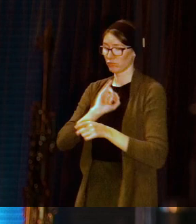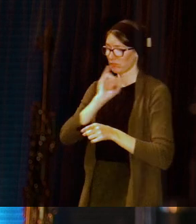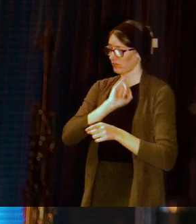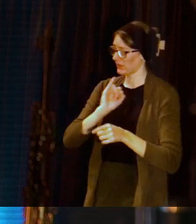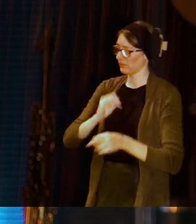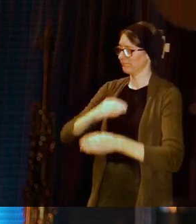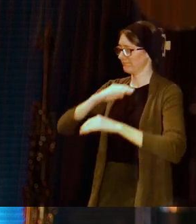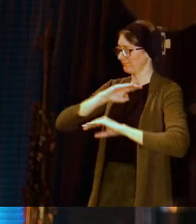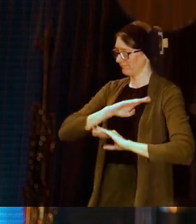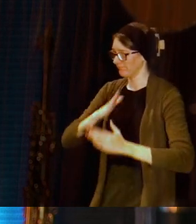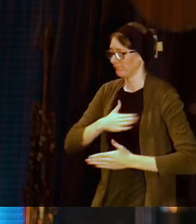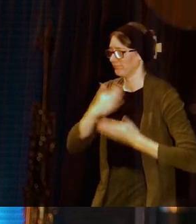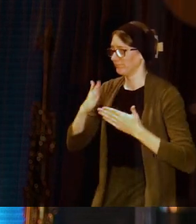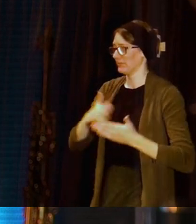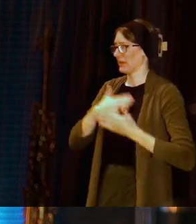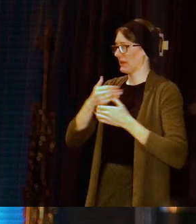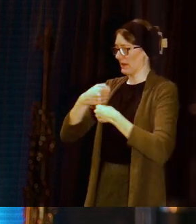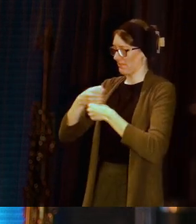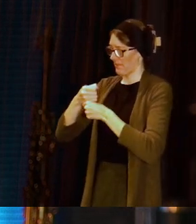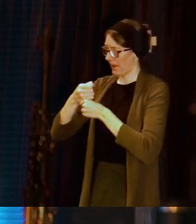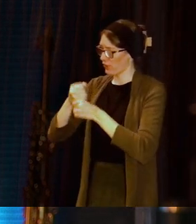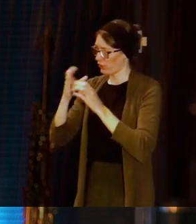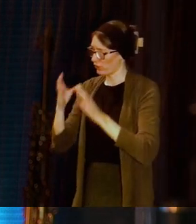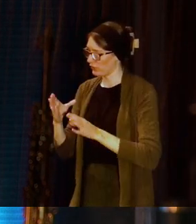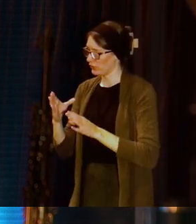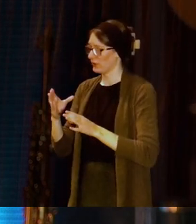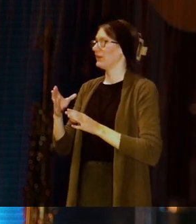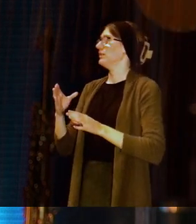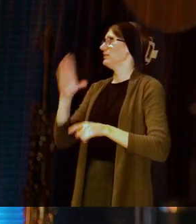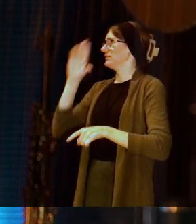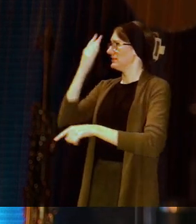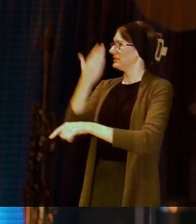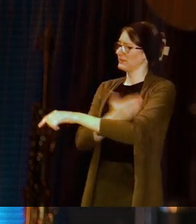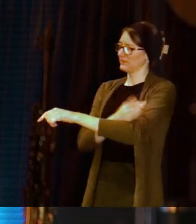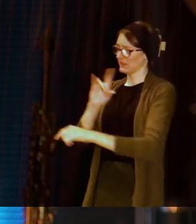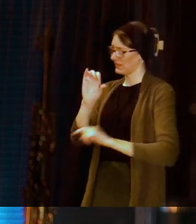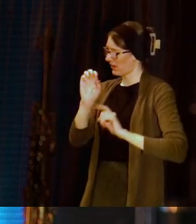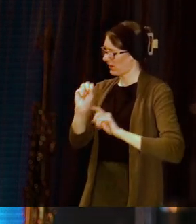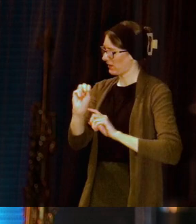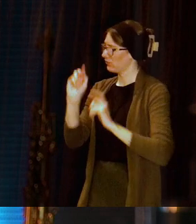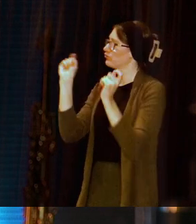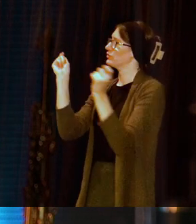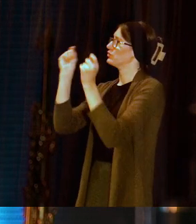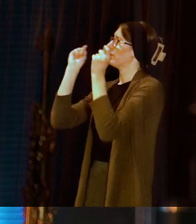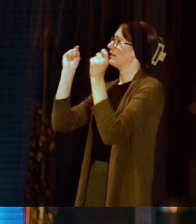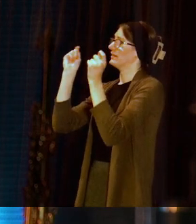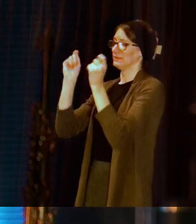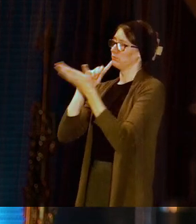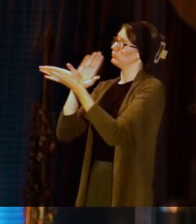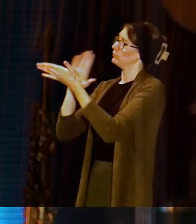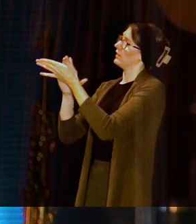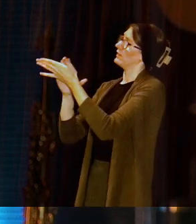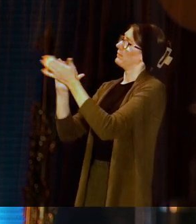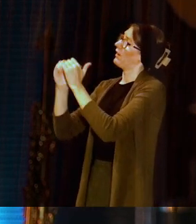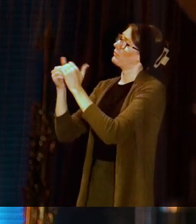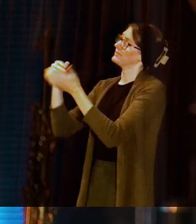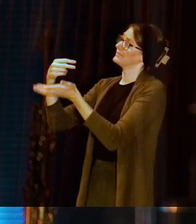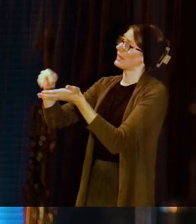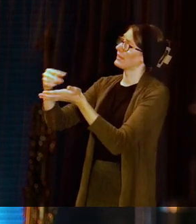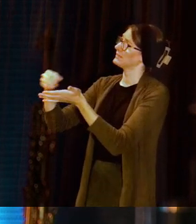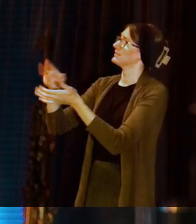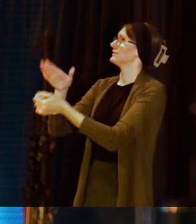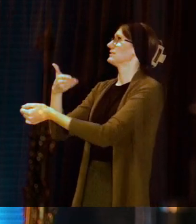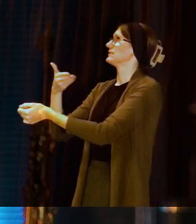maker. Let the sons of Zion rejoice in their king. Let them praise him with dancing. Let them